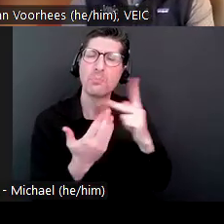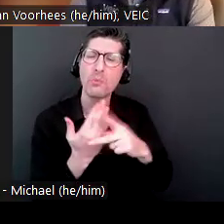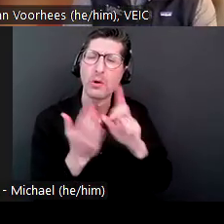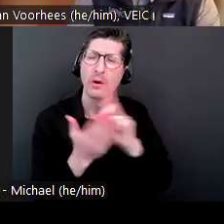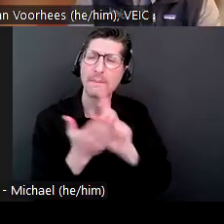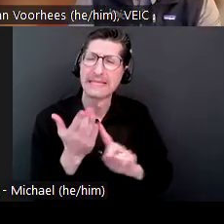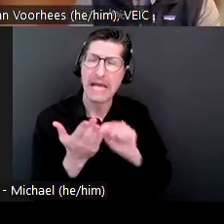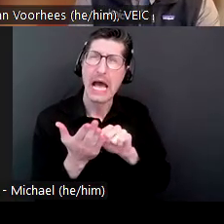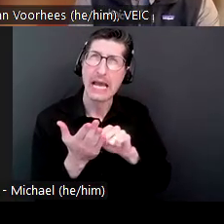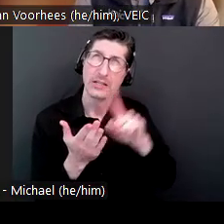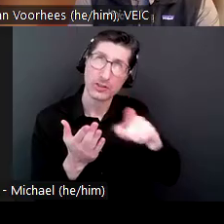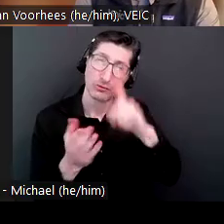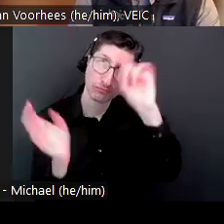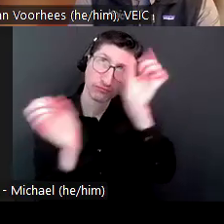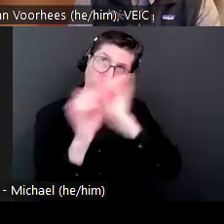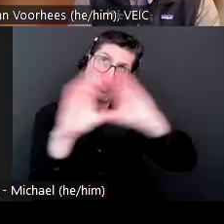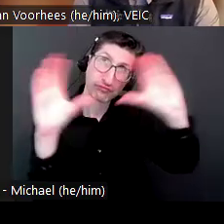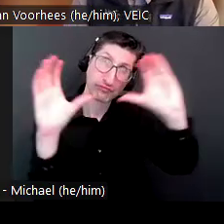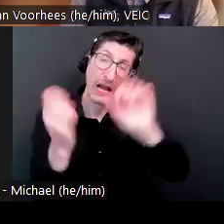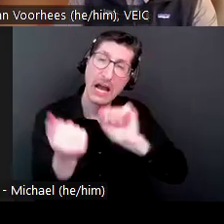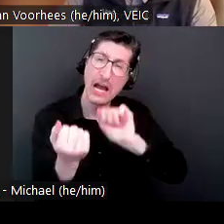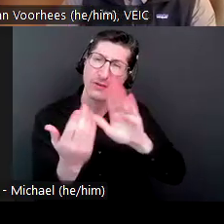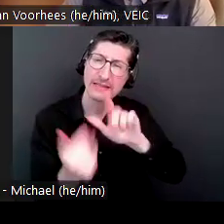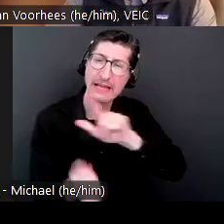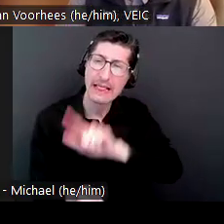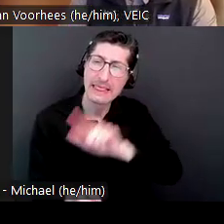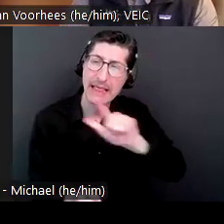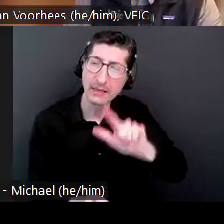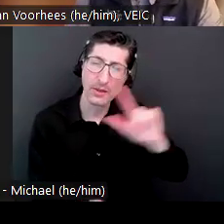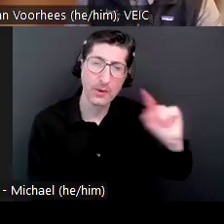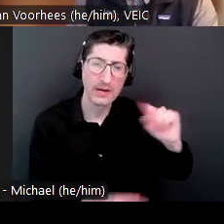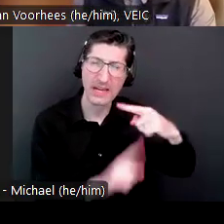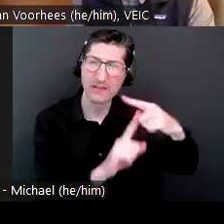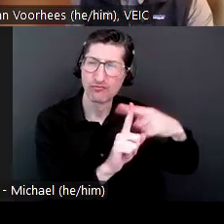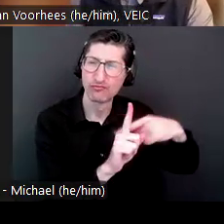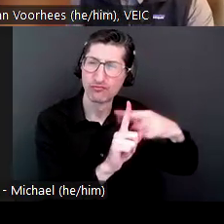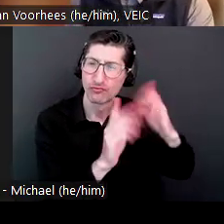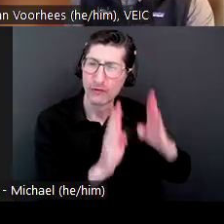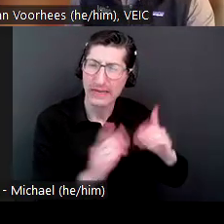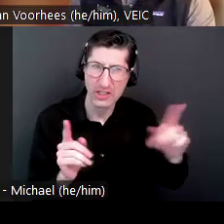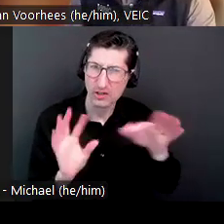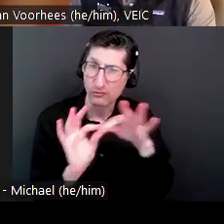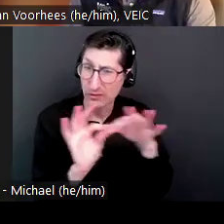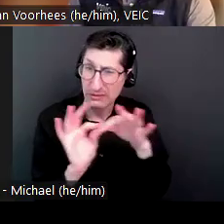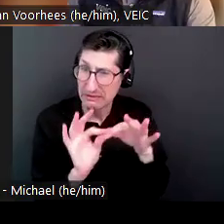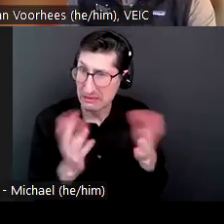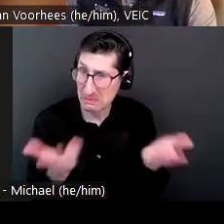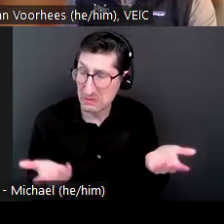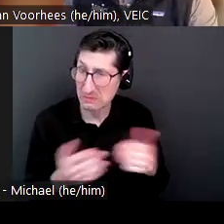you're thinking about it, does it address anything around landlord and tenant dynamics and make that